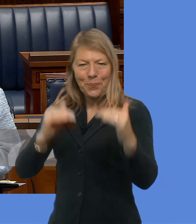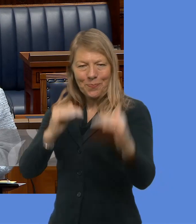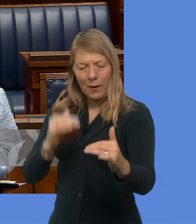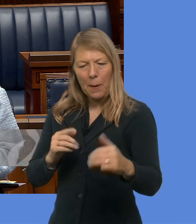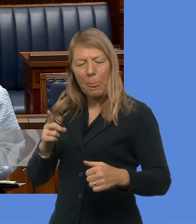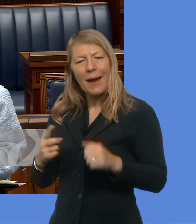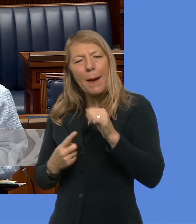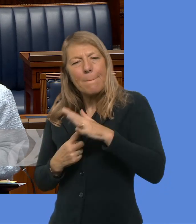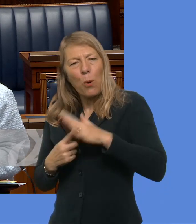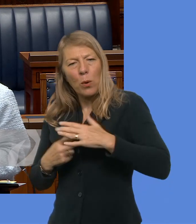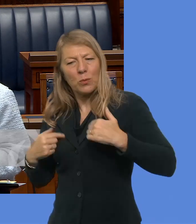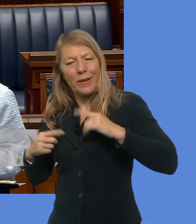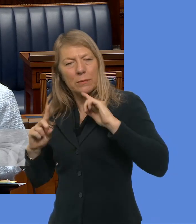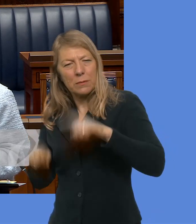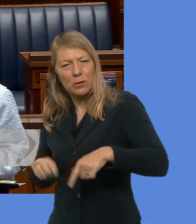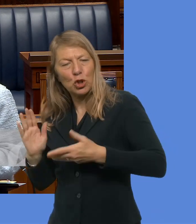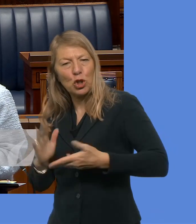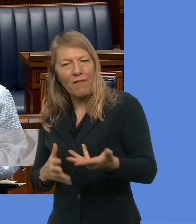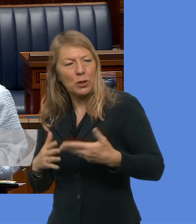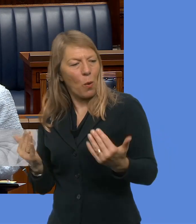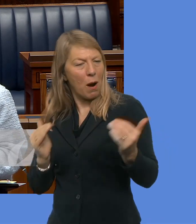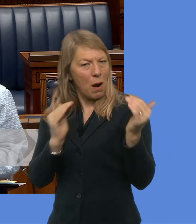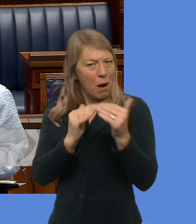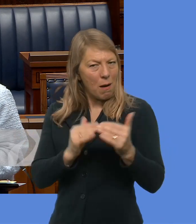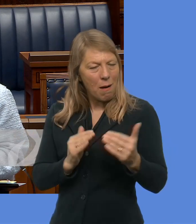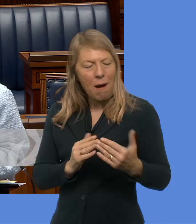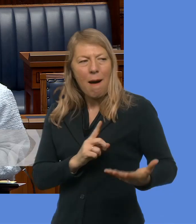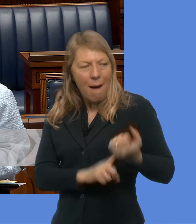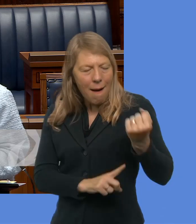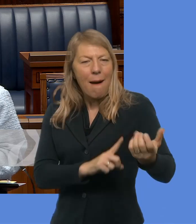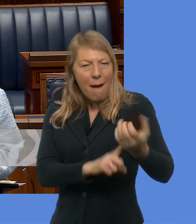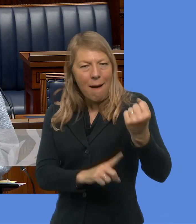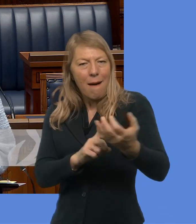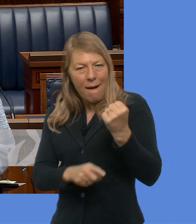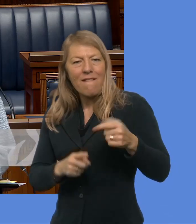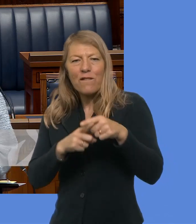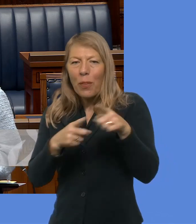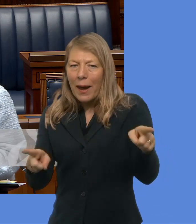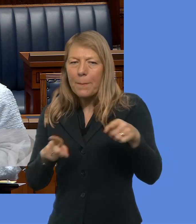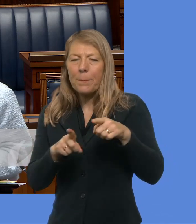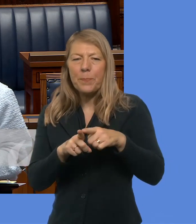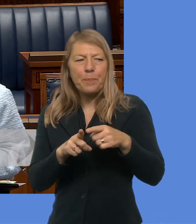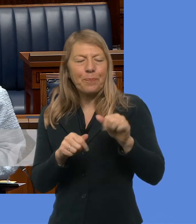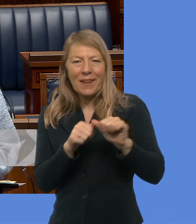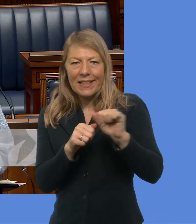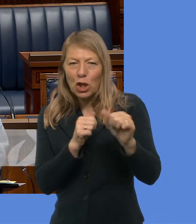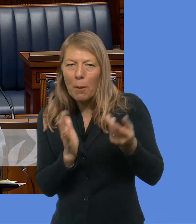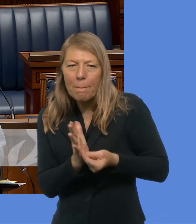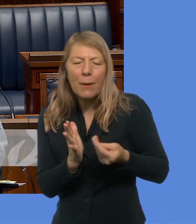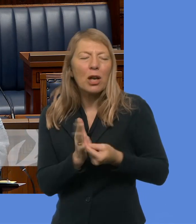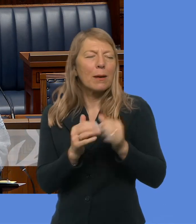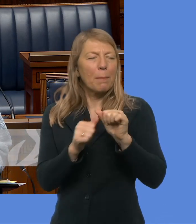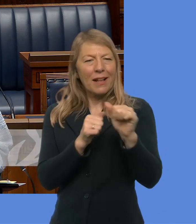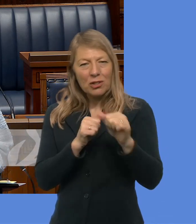to economic, environmental and social outcomes. And to date, some of the positive outcomes since the introduction of the procurement